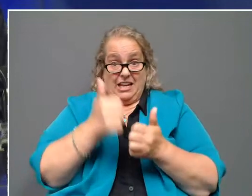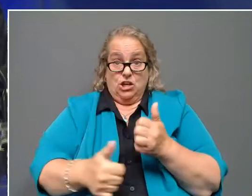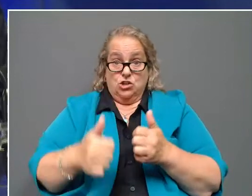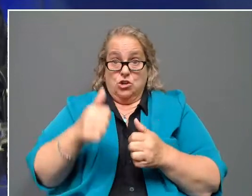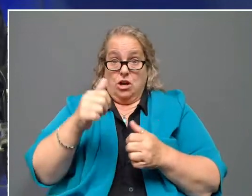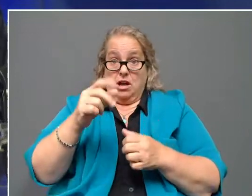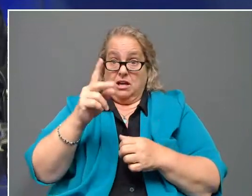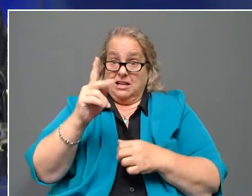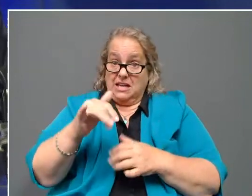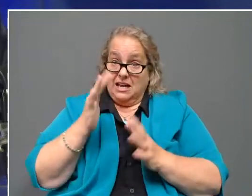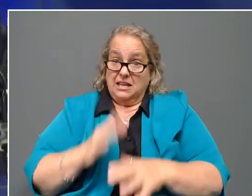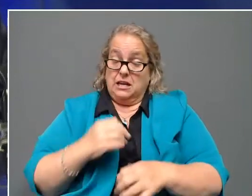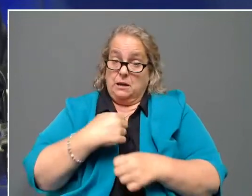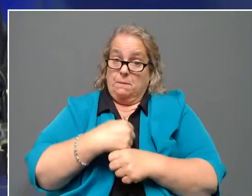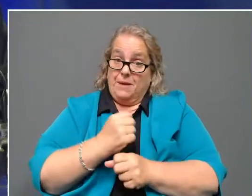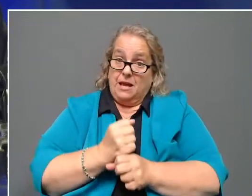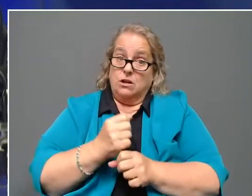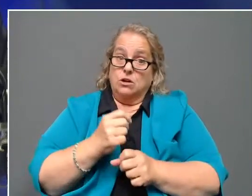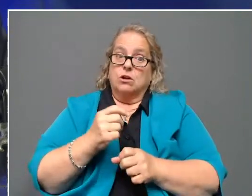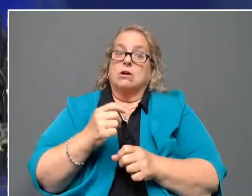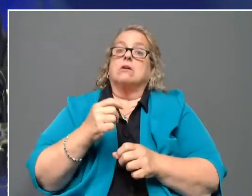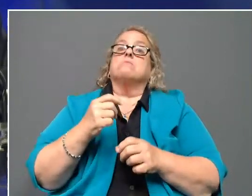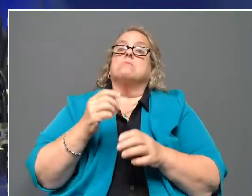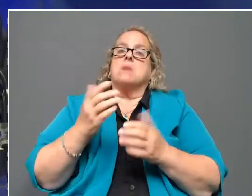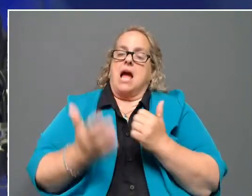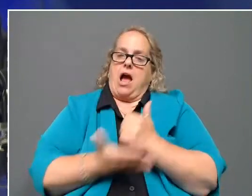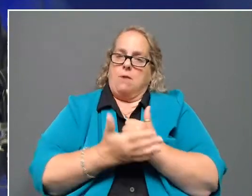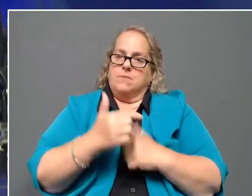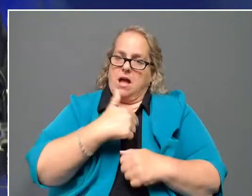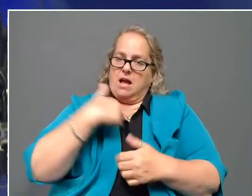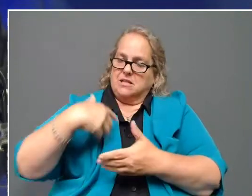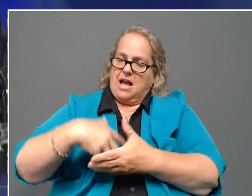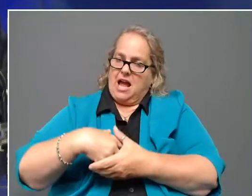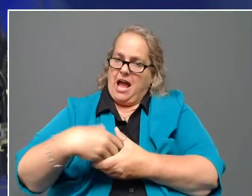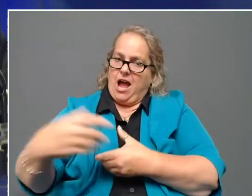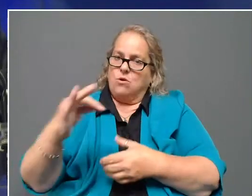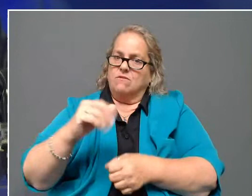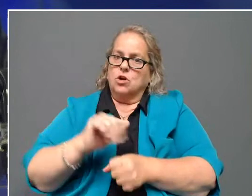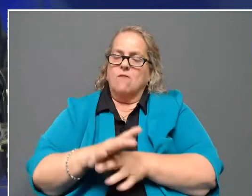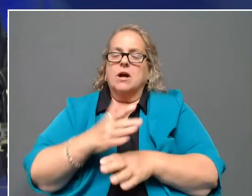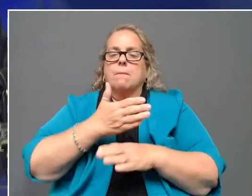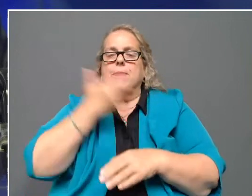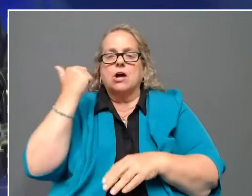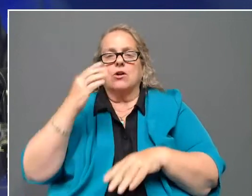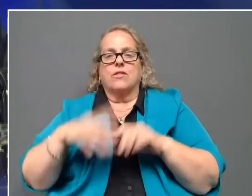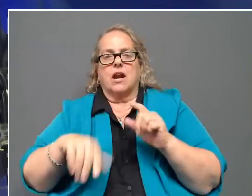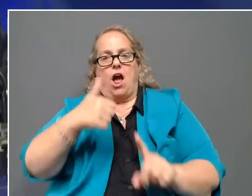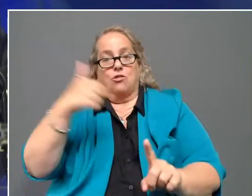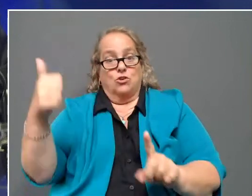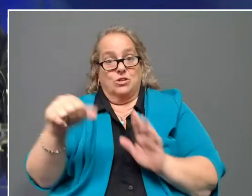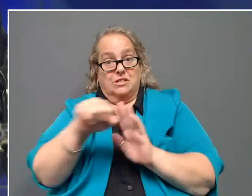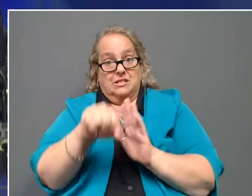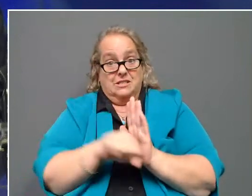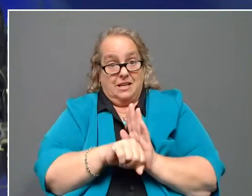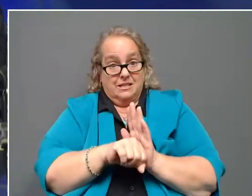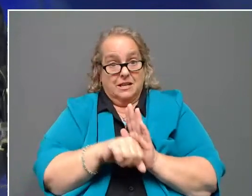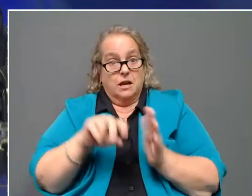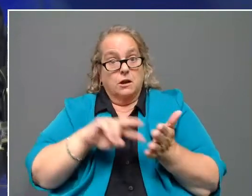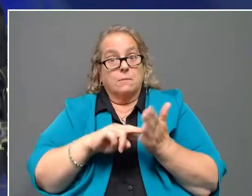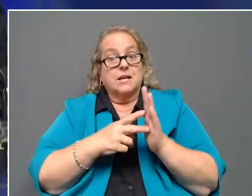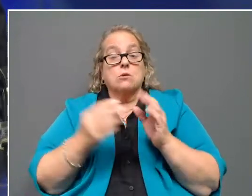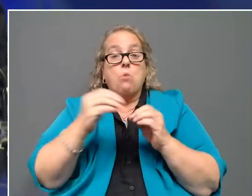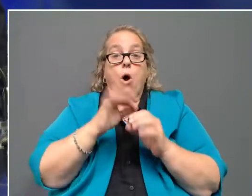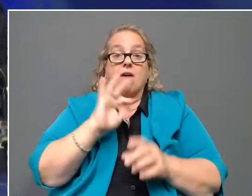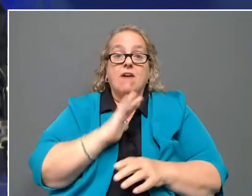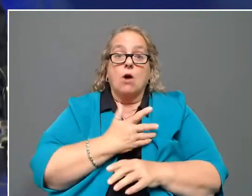made have us coming out of this pandemic so much better than other states. It means more of our parents and grandparents have been